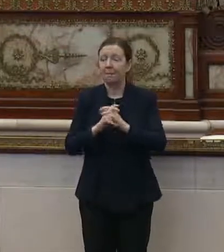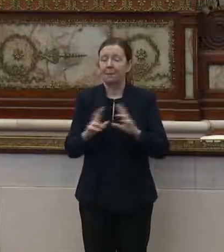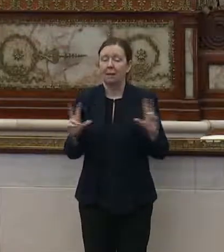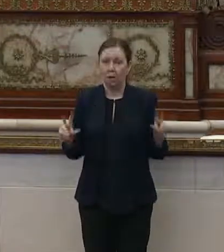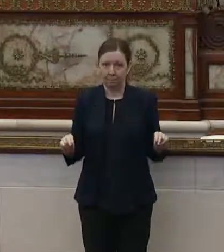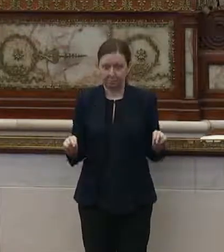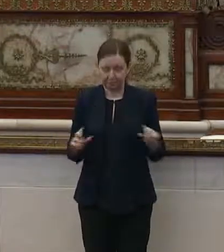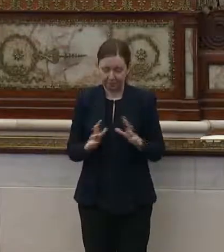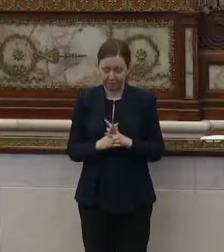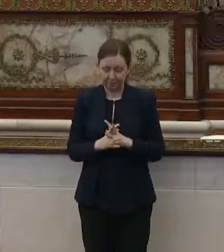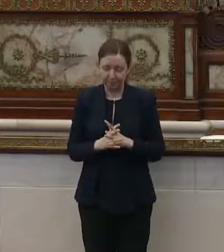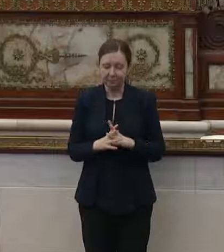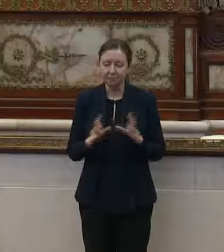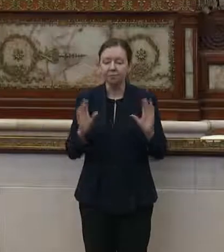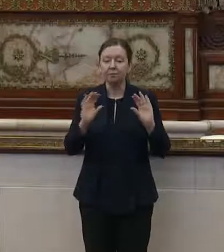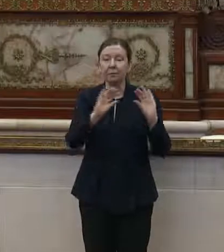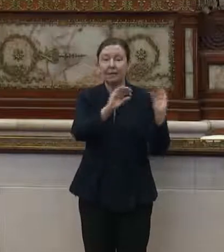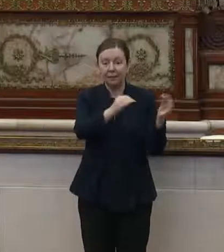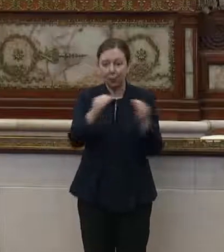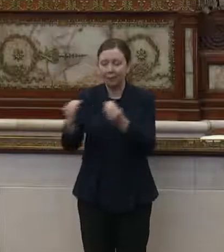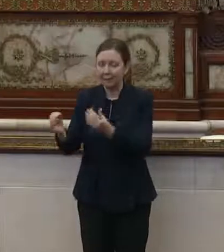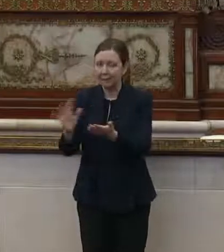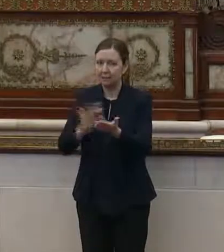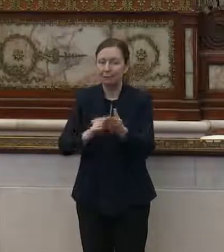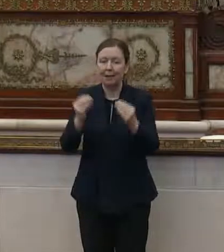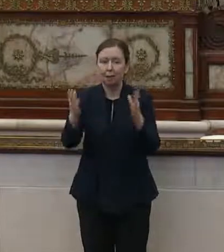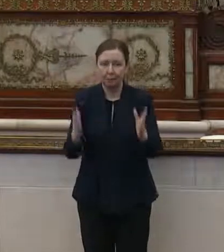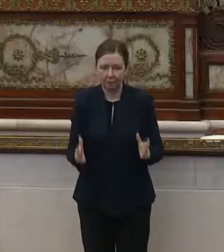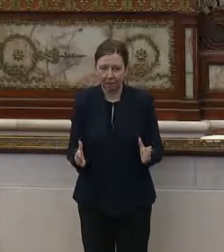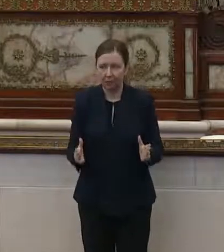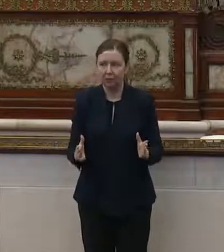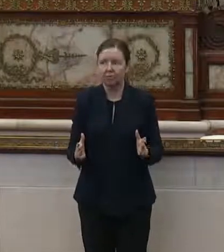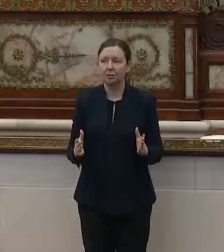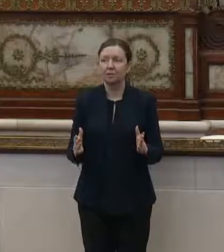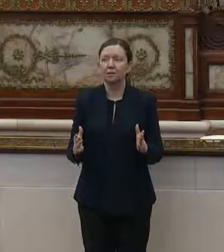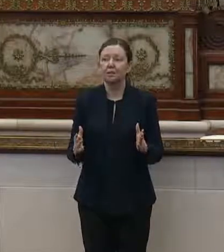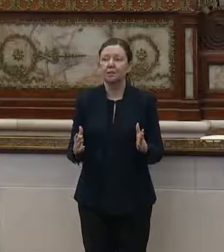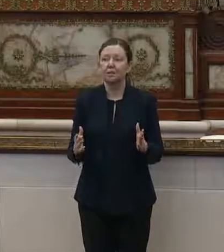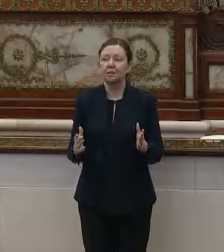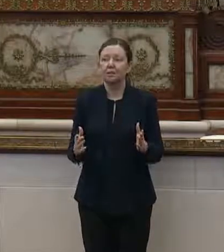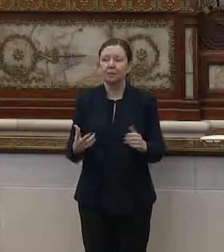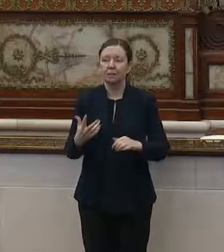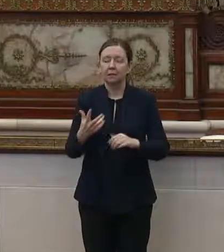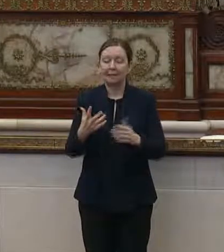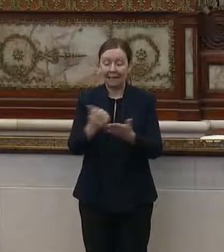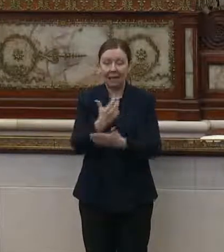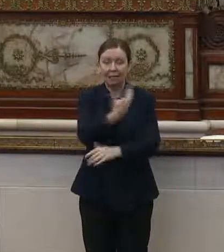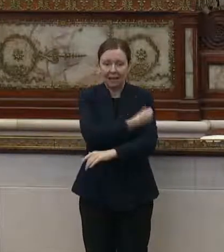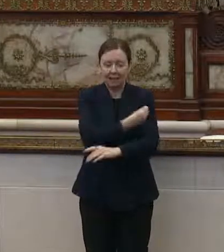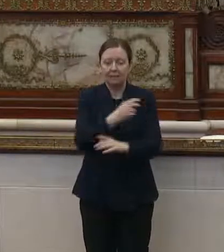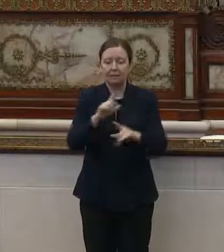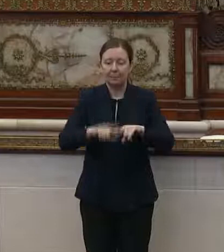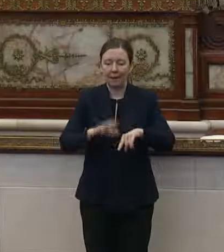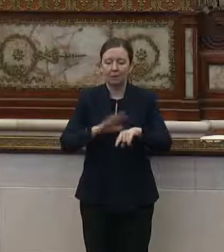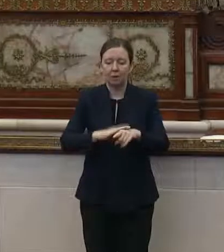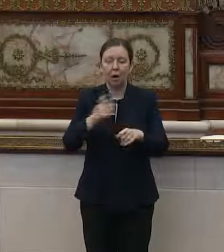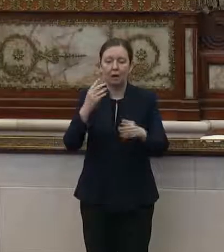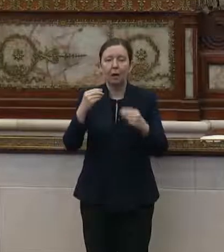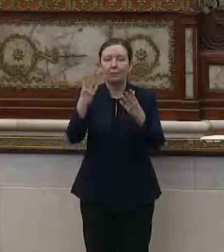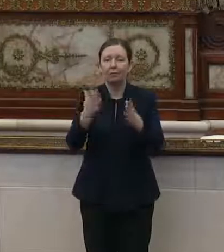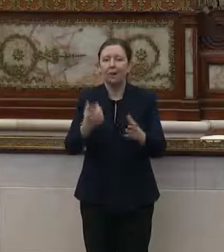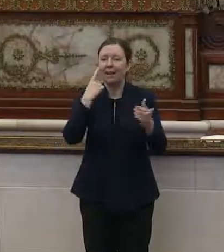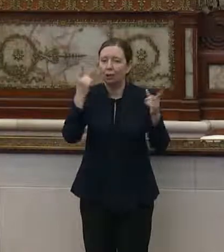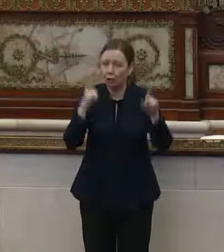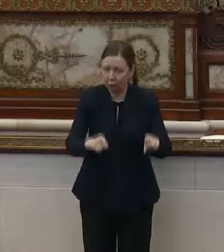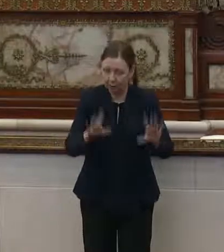people, the organizations, the medical providers receive vaccines based upon a provider agreement. These